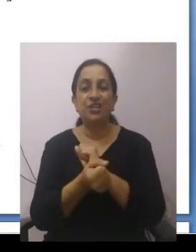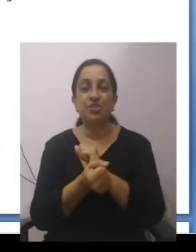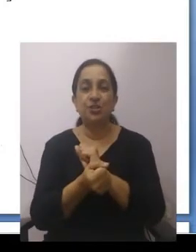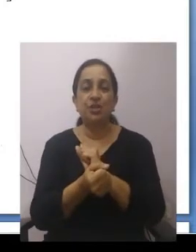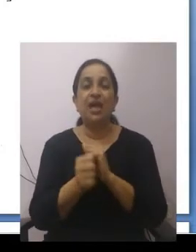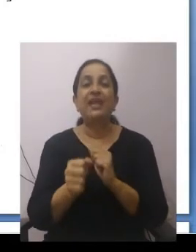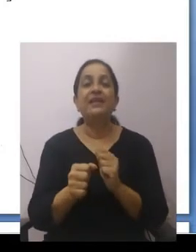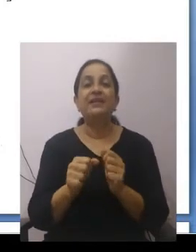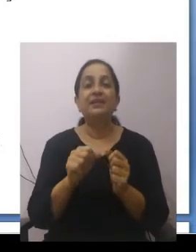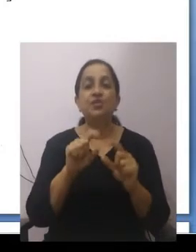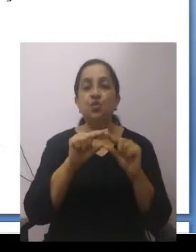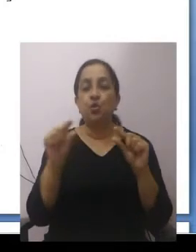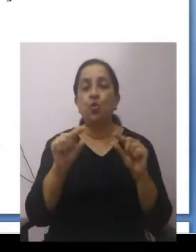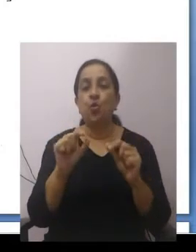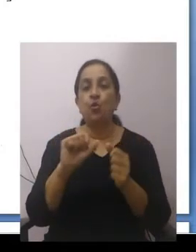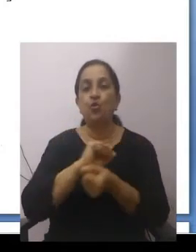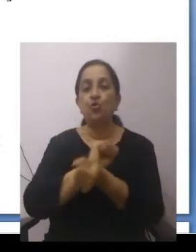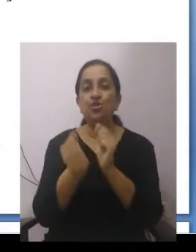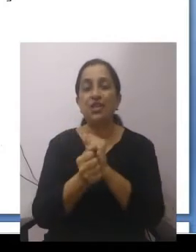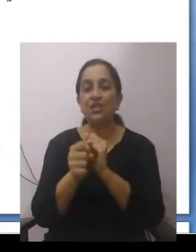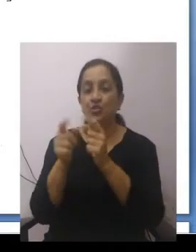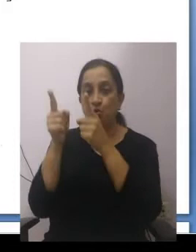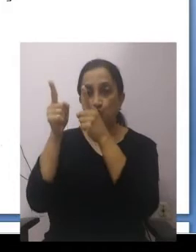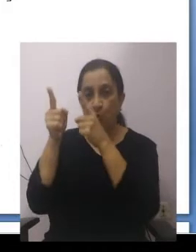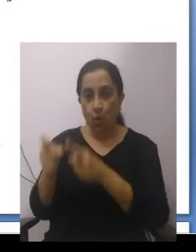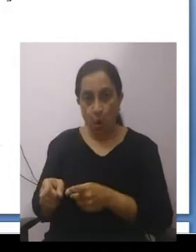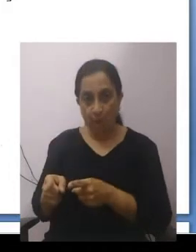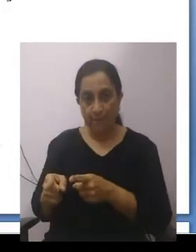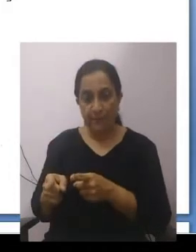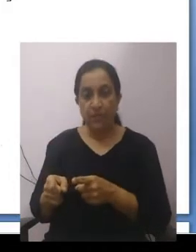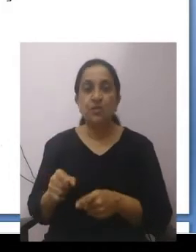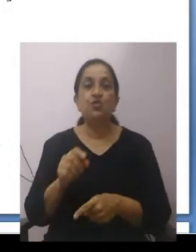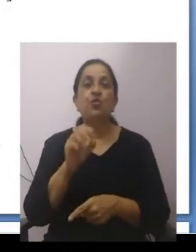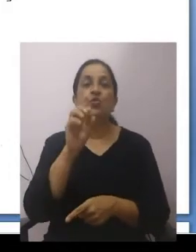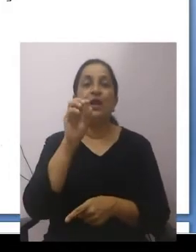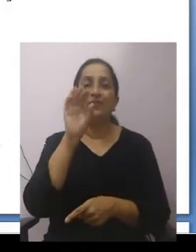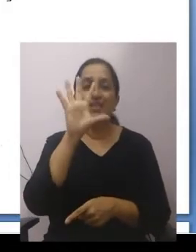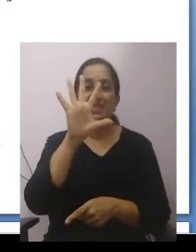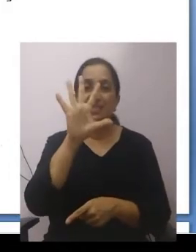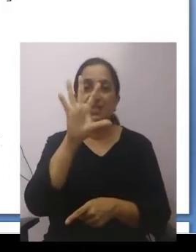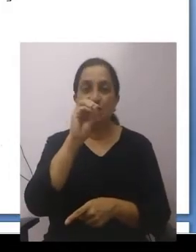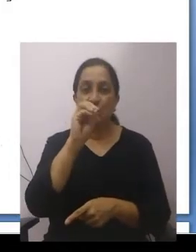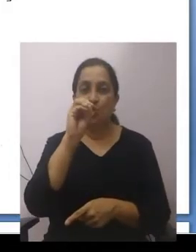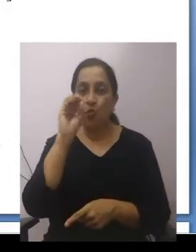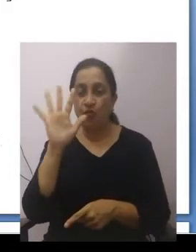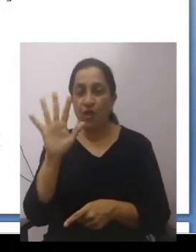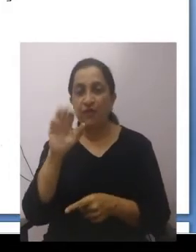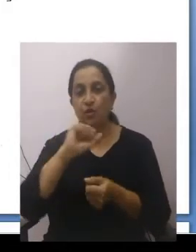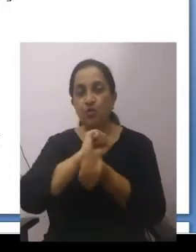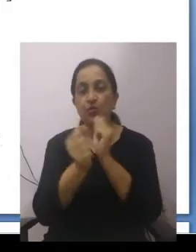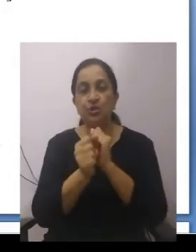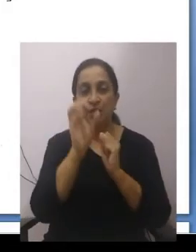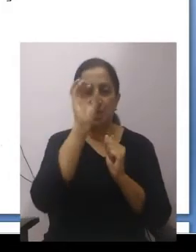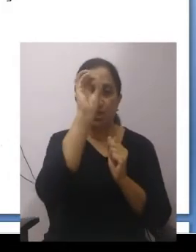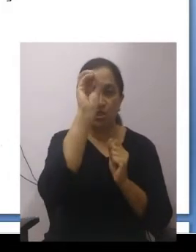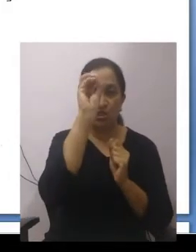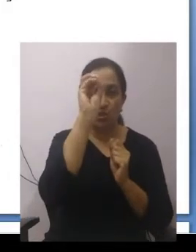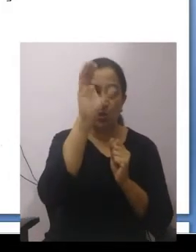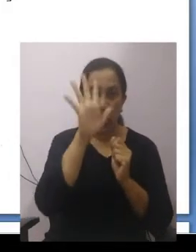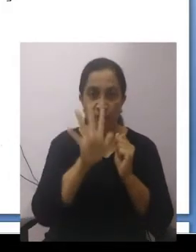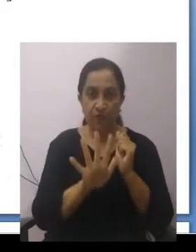the first column. So you find out where 0, 5 is the first column. This is the answer.